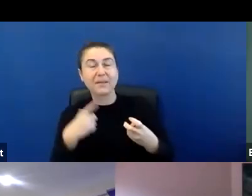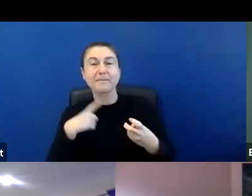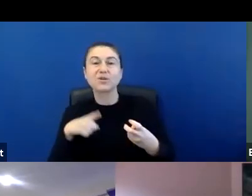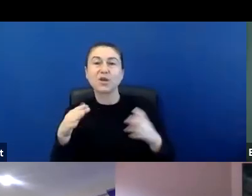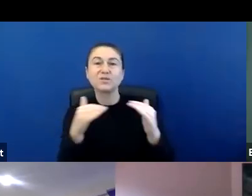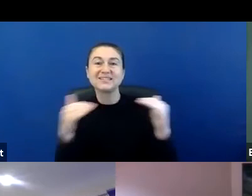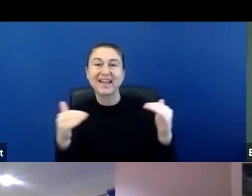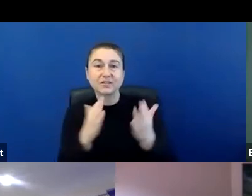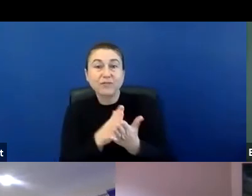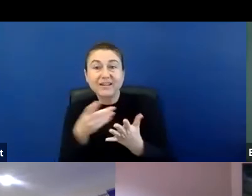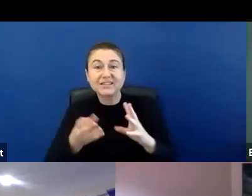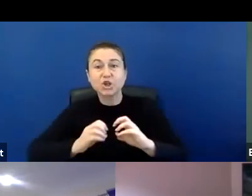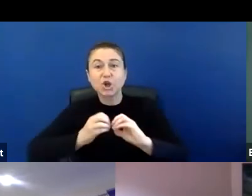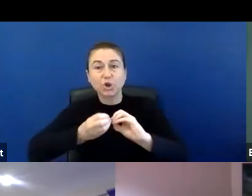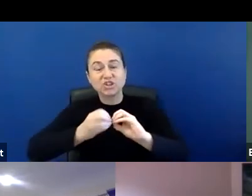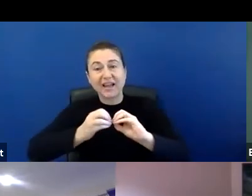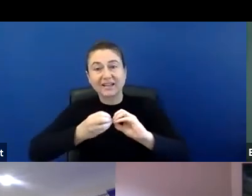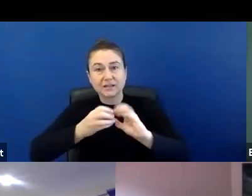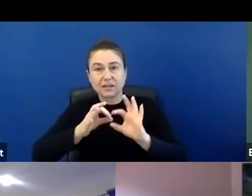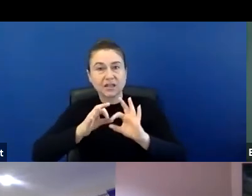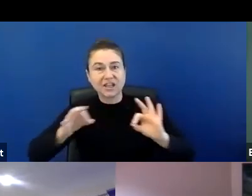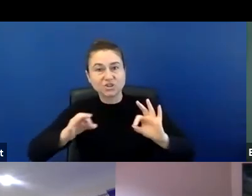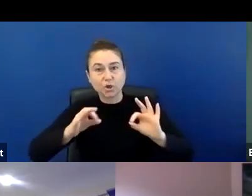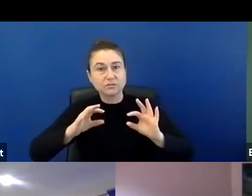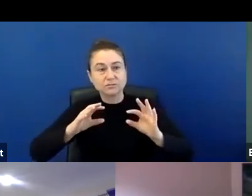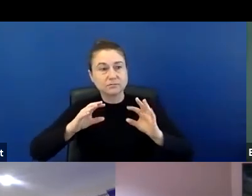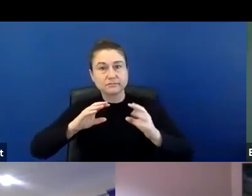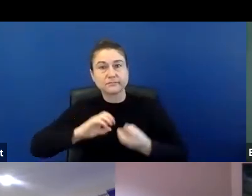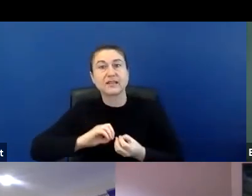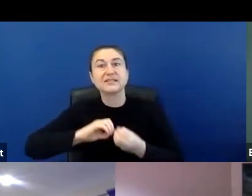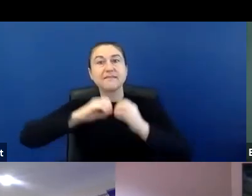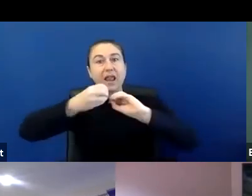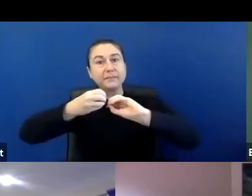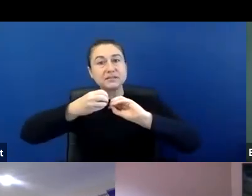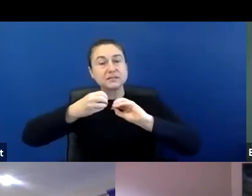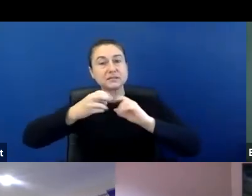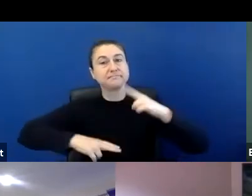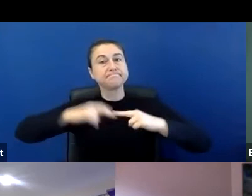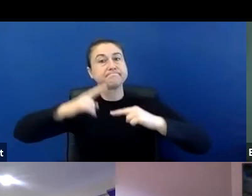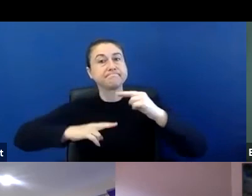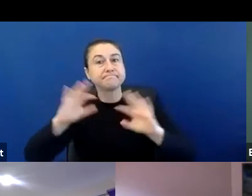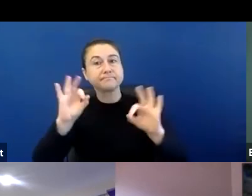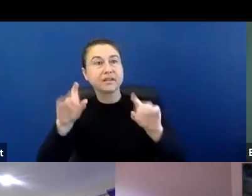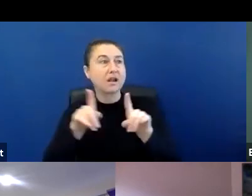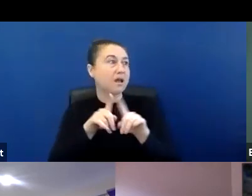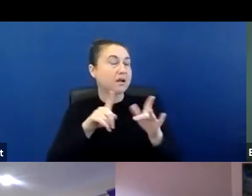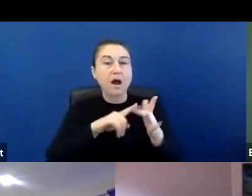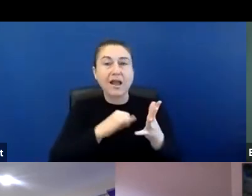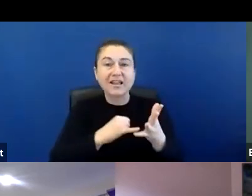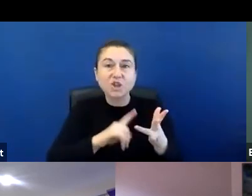standard. They're not developed in the sense of, say, an ISO or